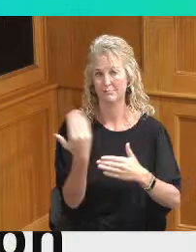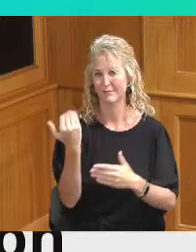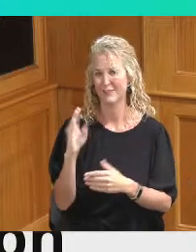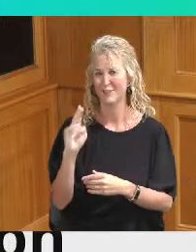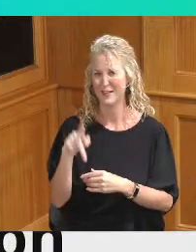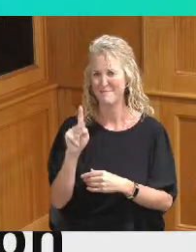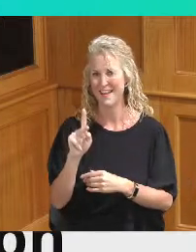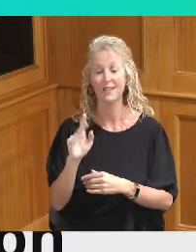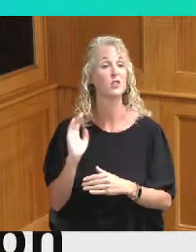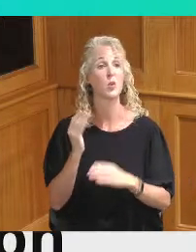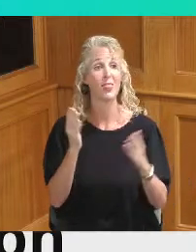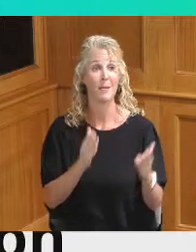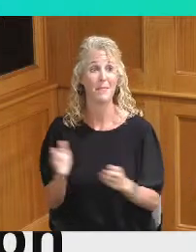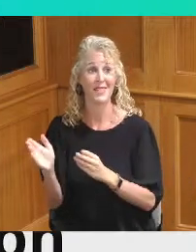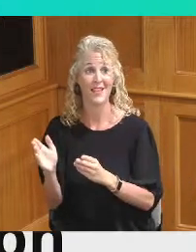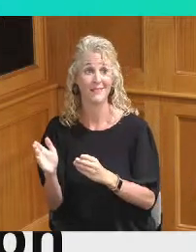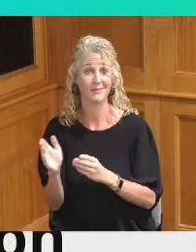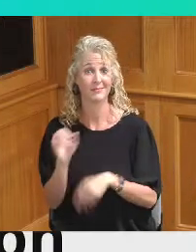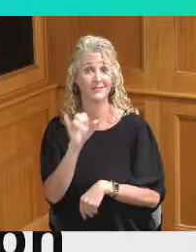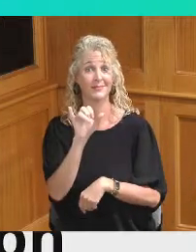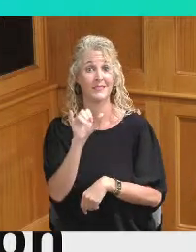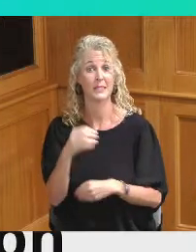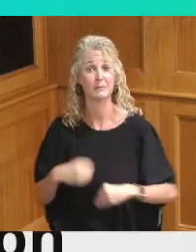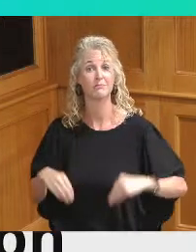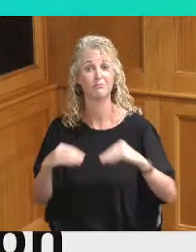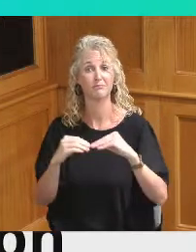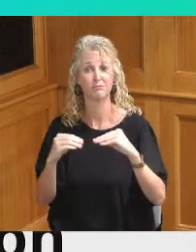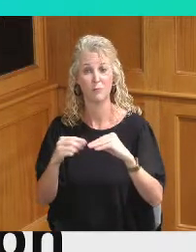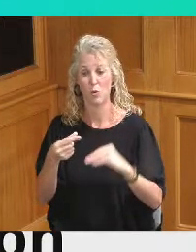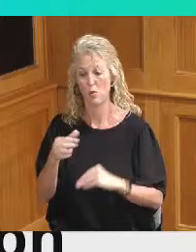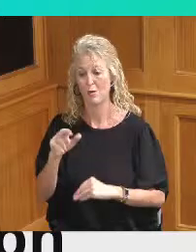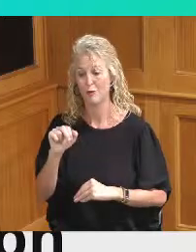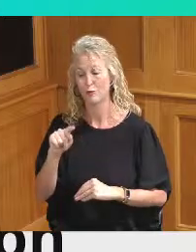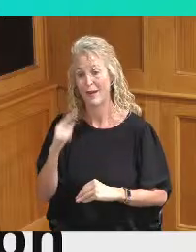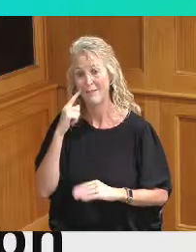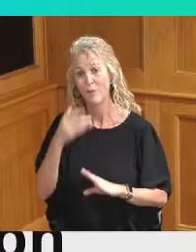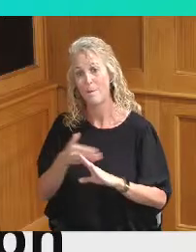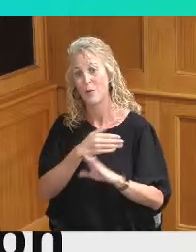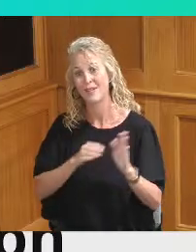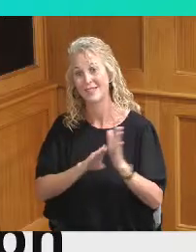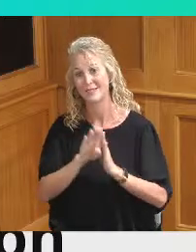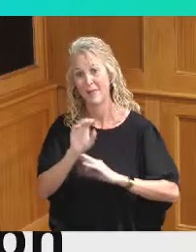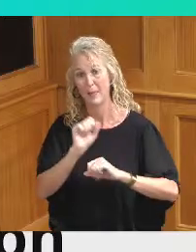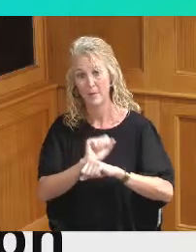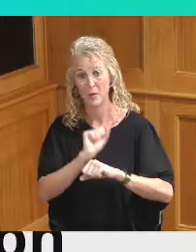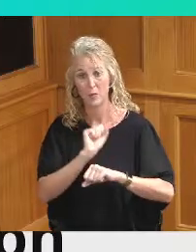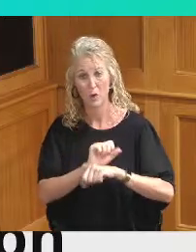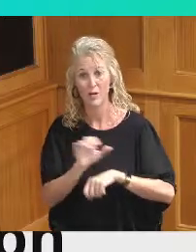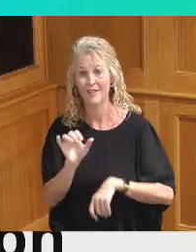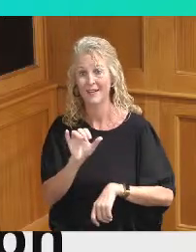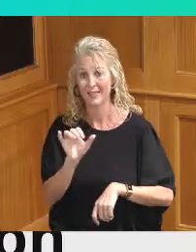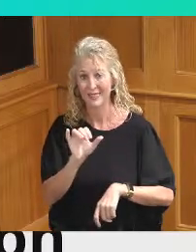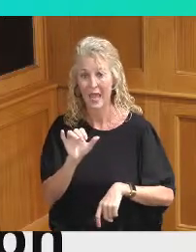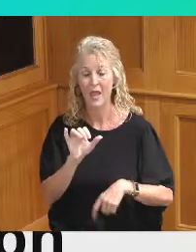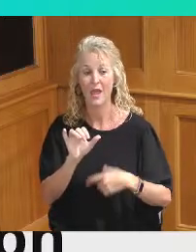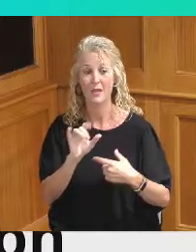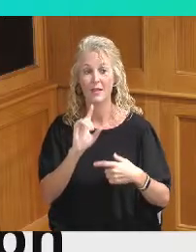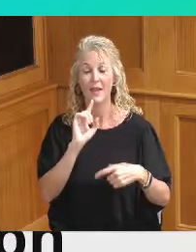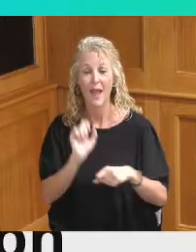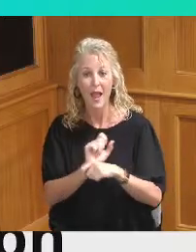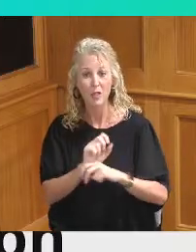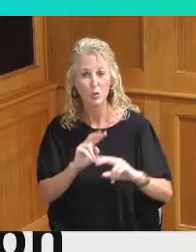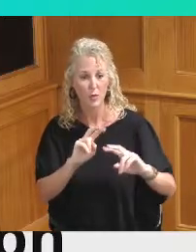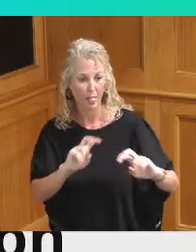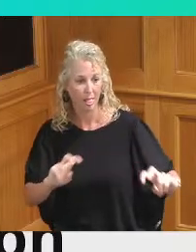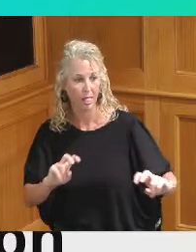So the plan would be to seek further grant assistance for pre-development work in the form of physical and capital needs assessments and